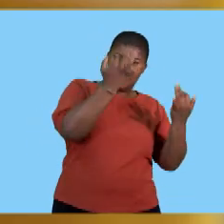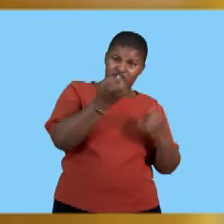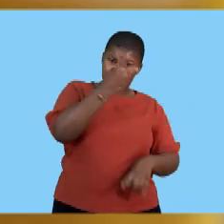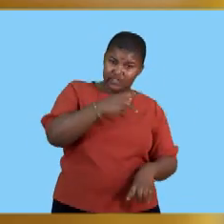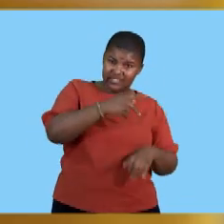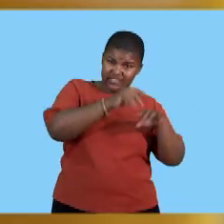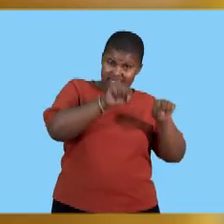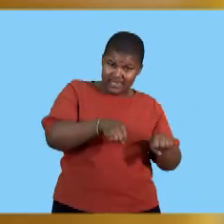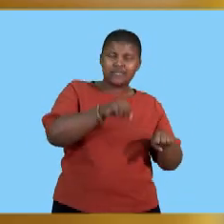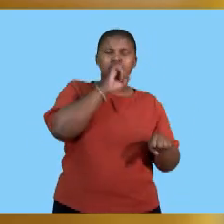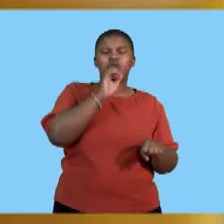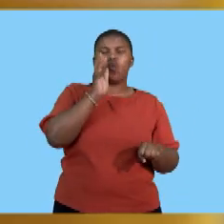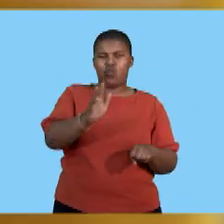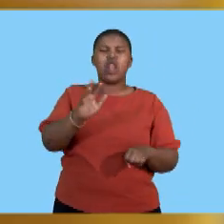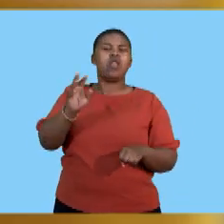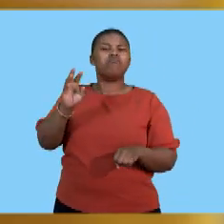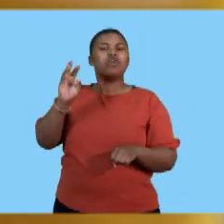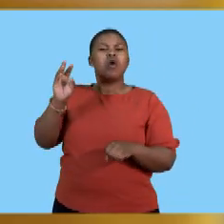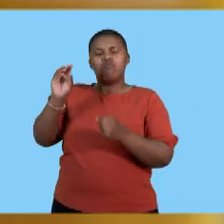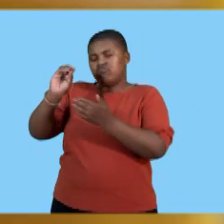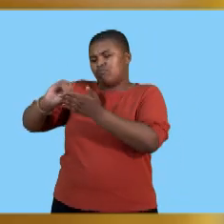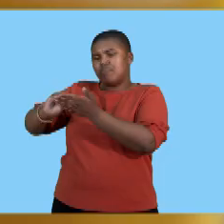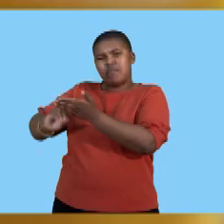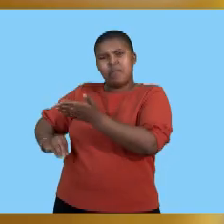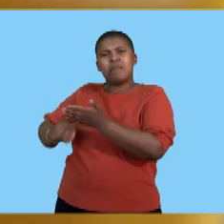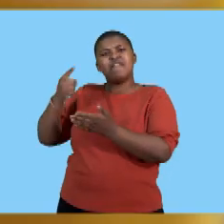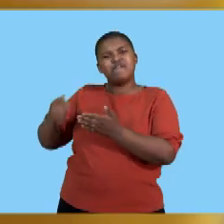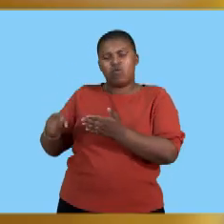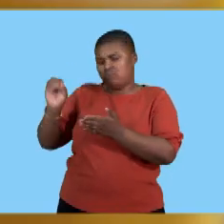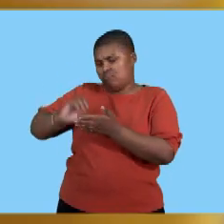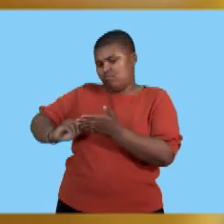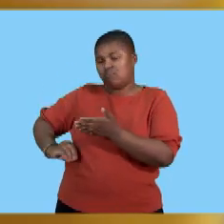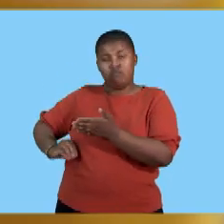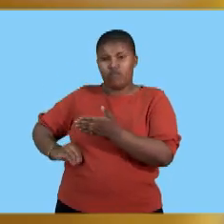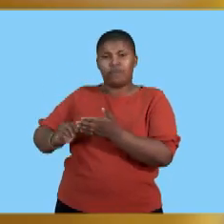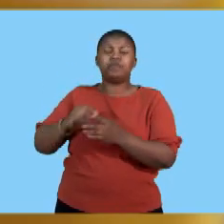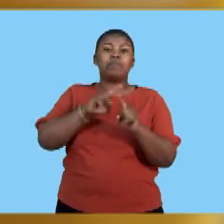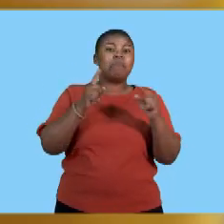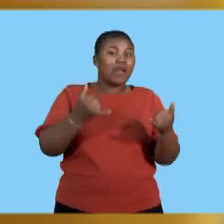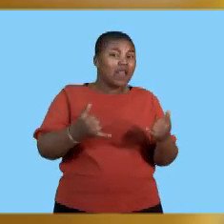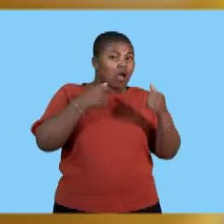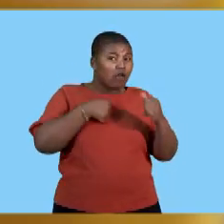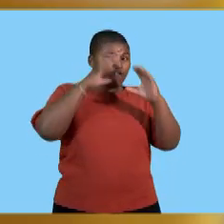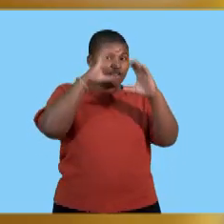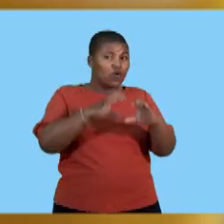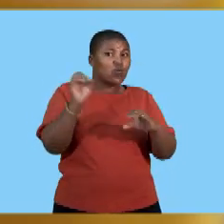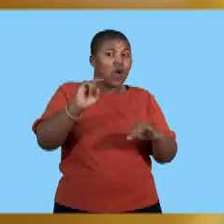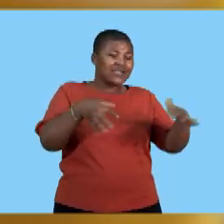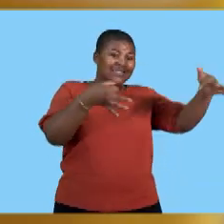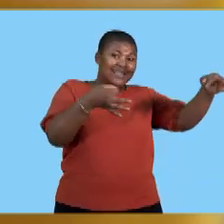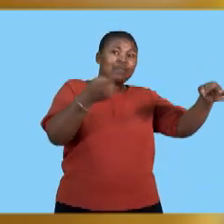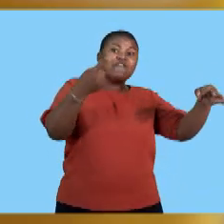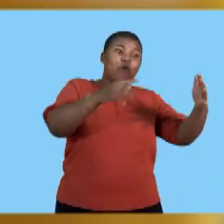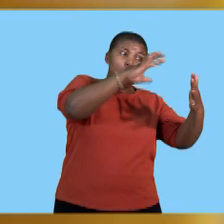position, we will also create notes that relate to the statement of financial position. But our main focus is the statement